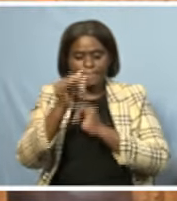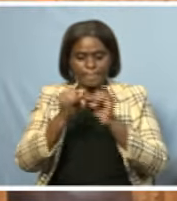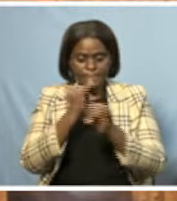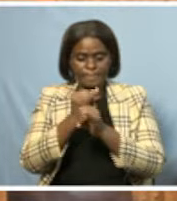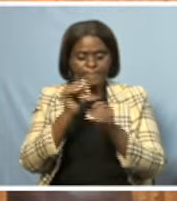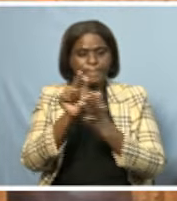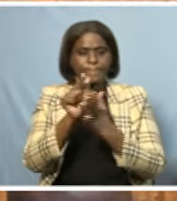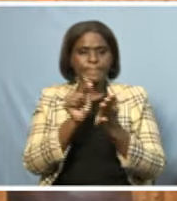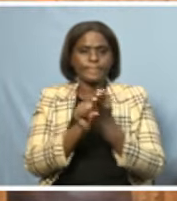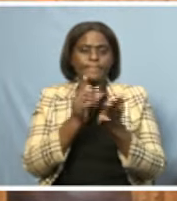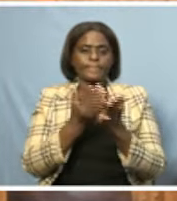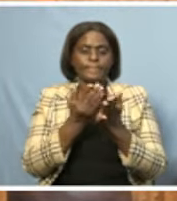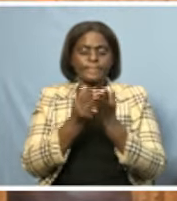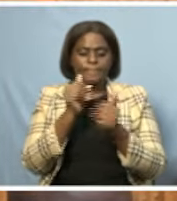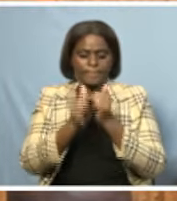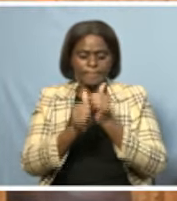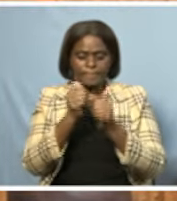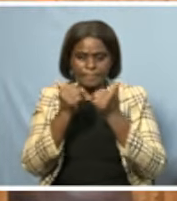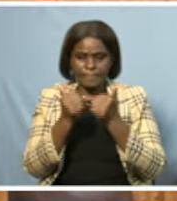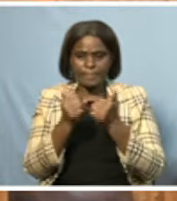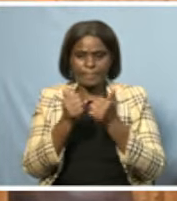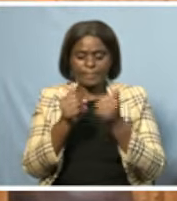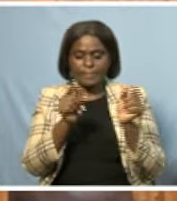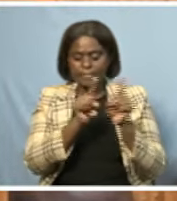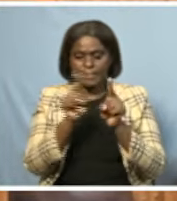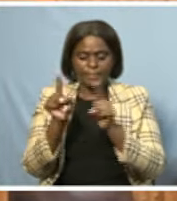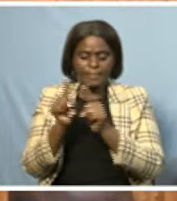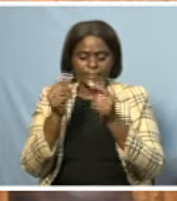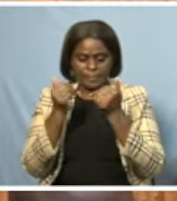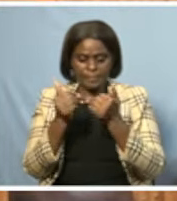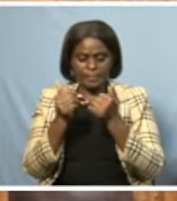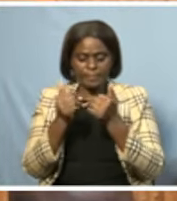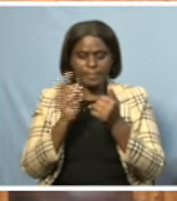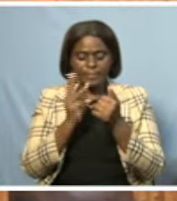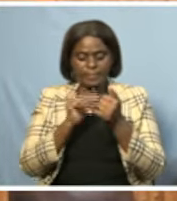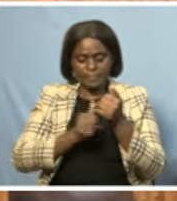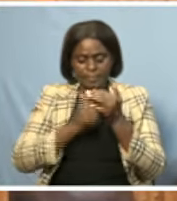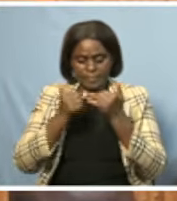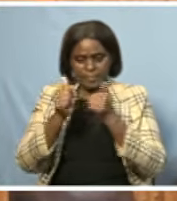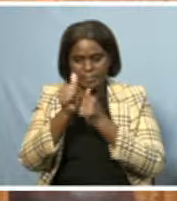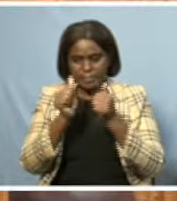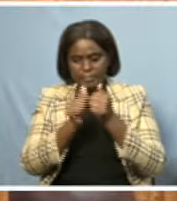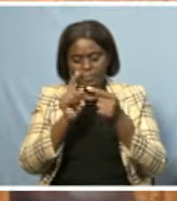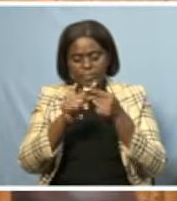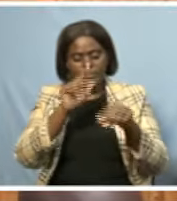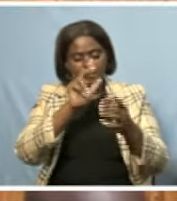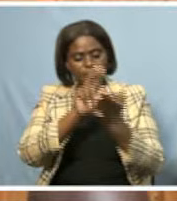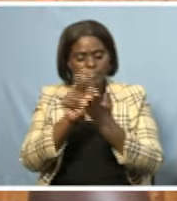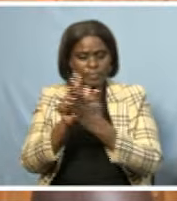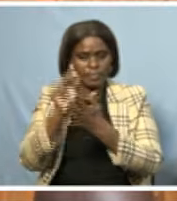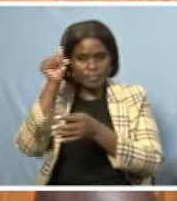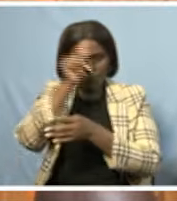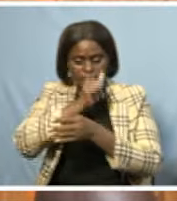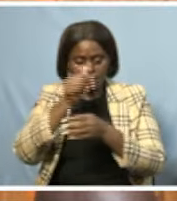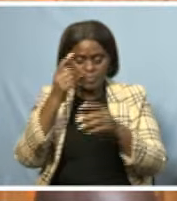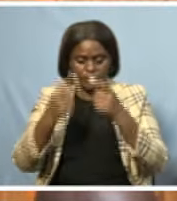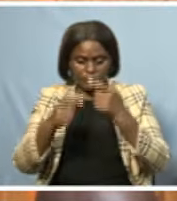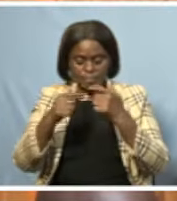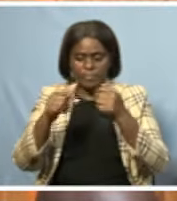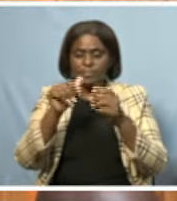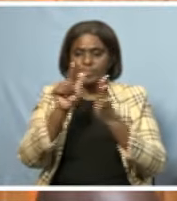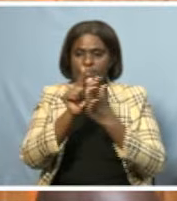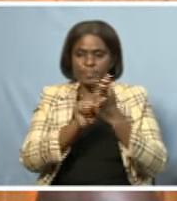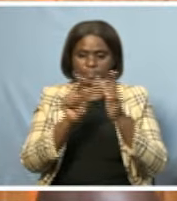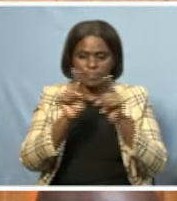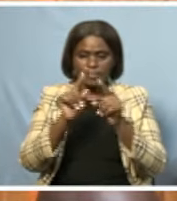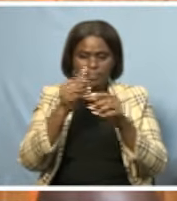international law, which also now we are about to sign the African Disability Protocol as